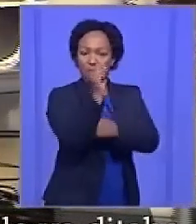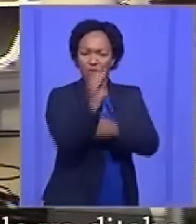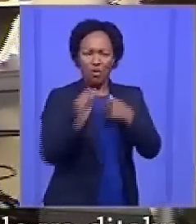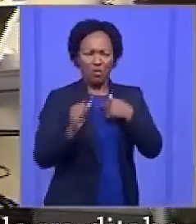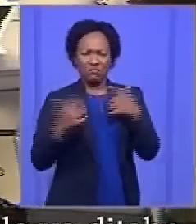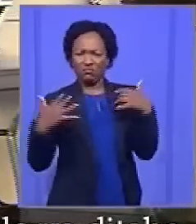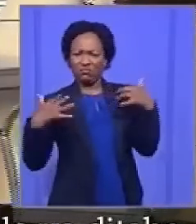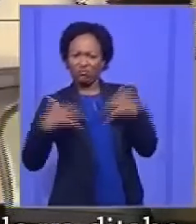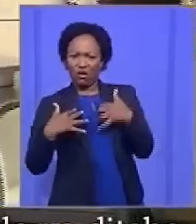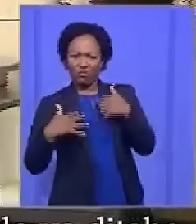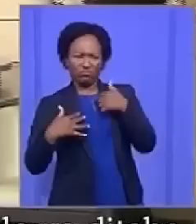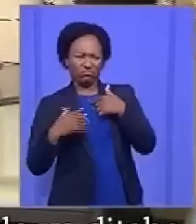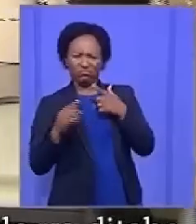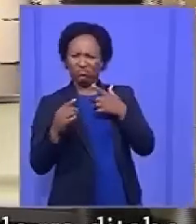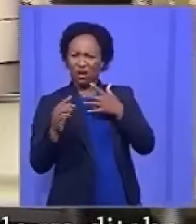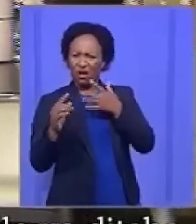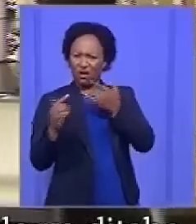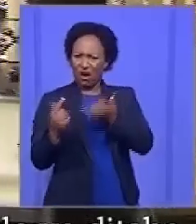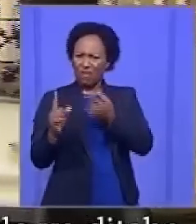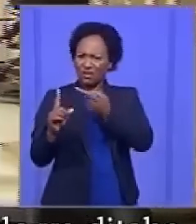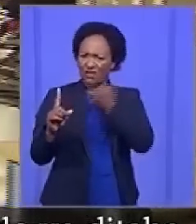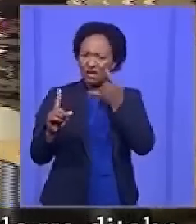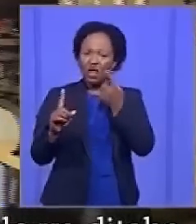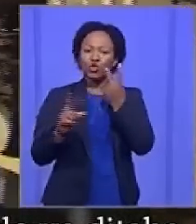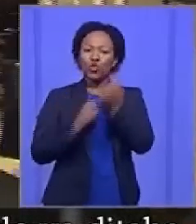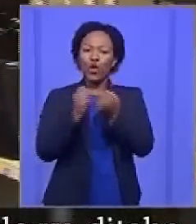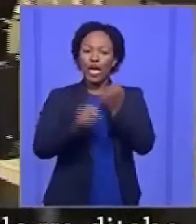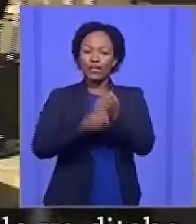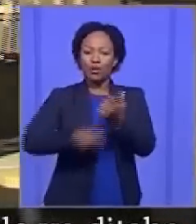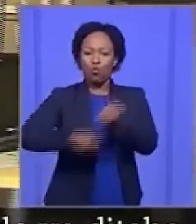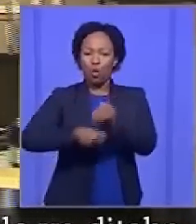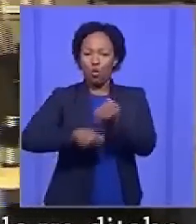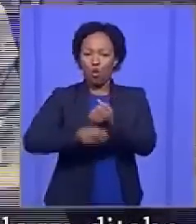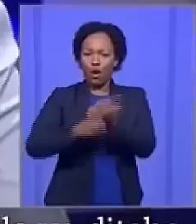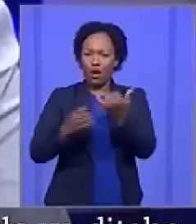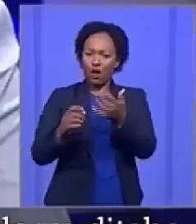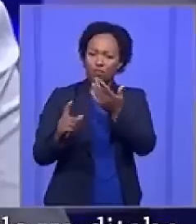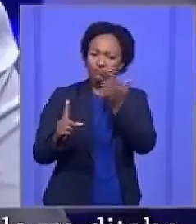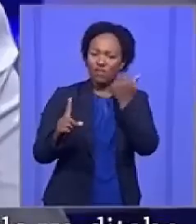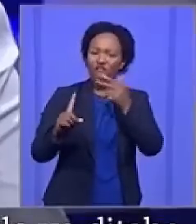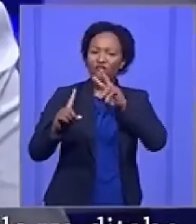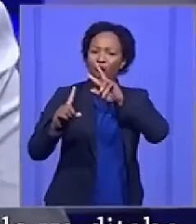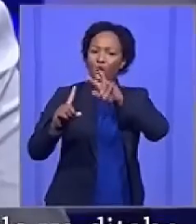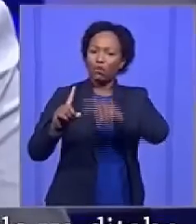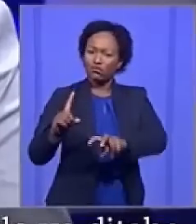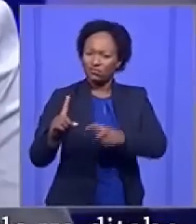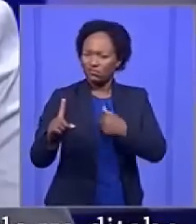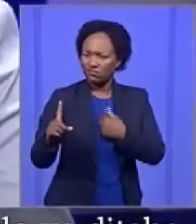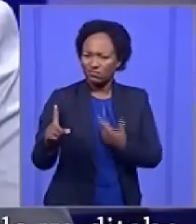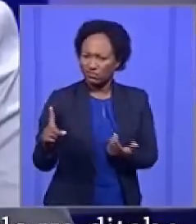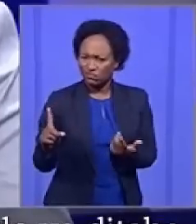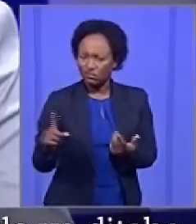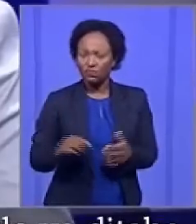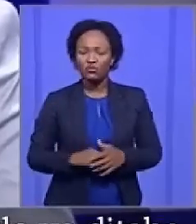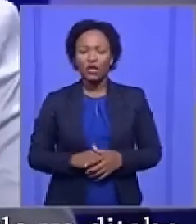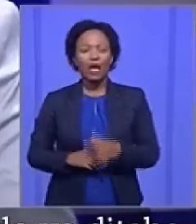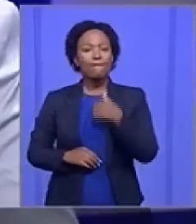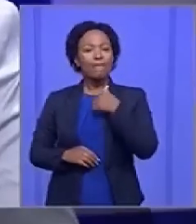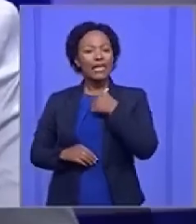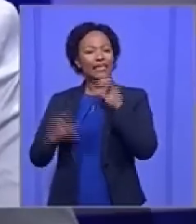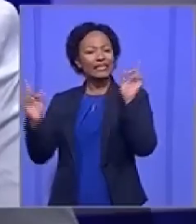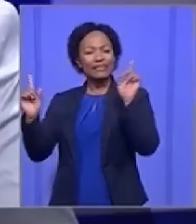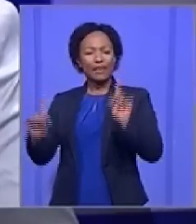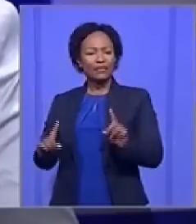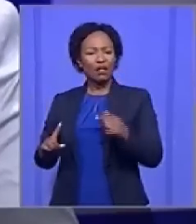ke hore o lokela ho hlahlojwa ka mora dilemo tse pedi a le maemong ana a tshebetso. I'm not special. I don't want to be treated